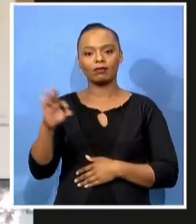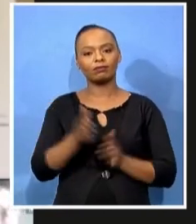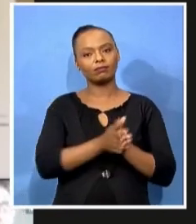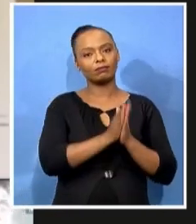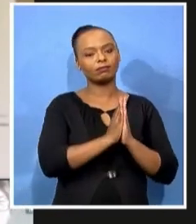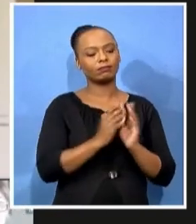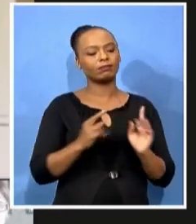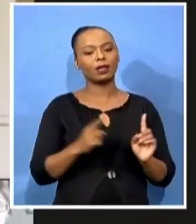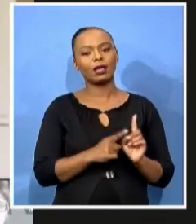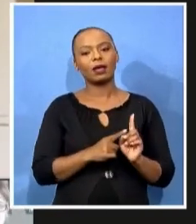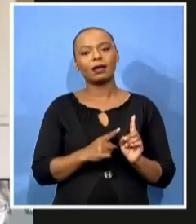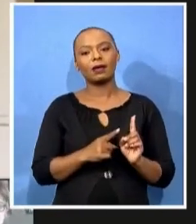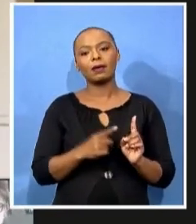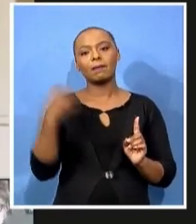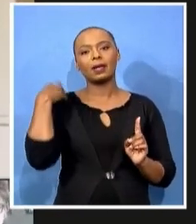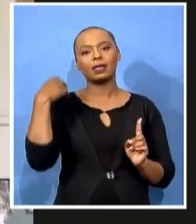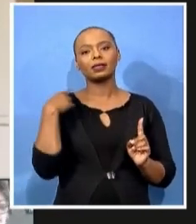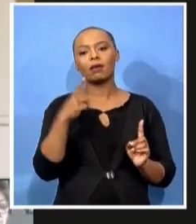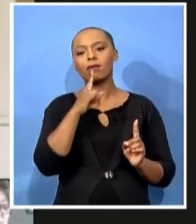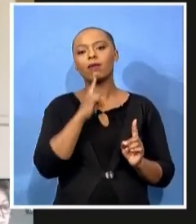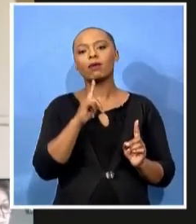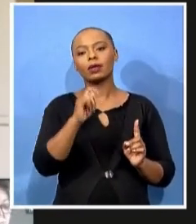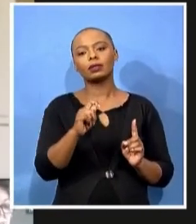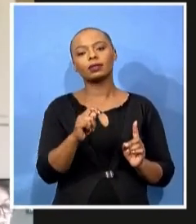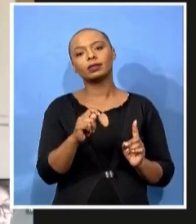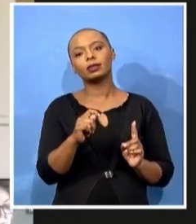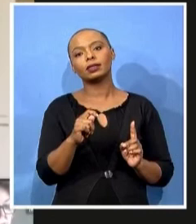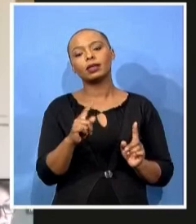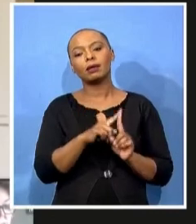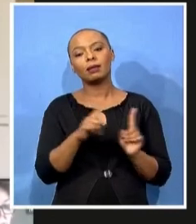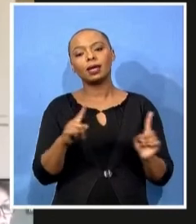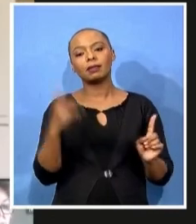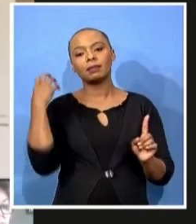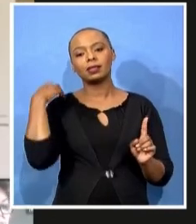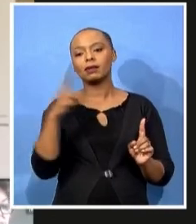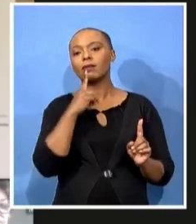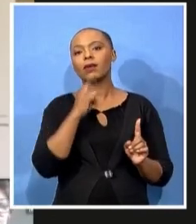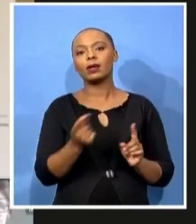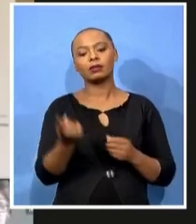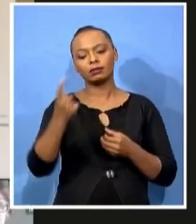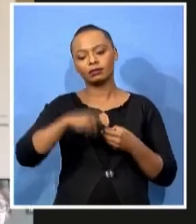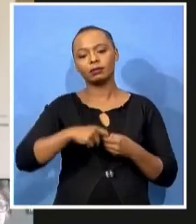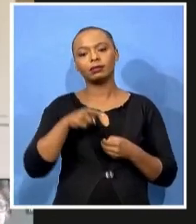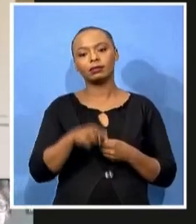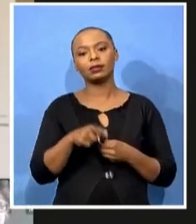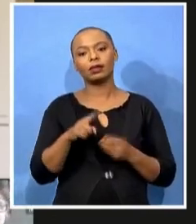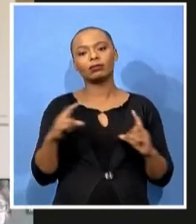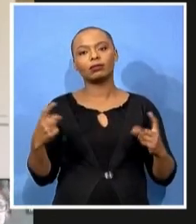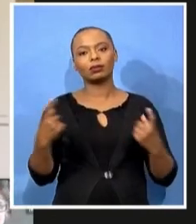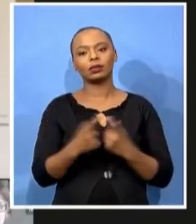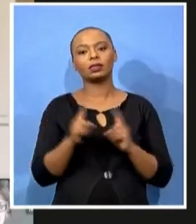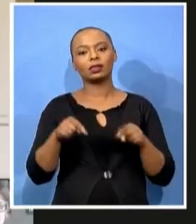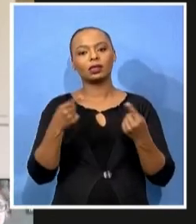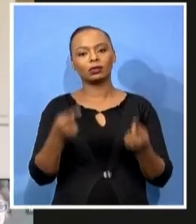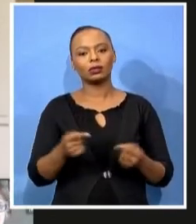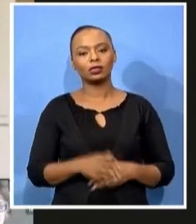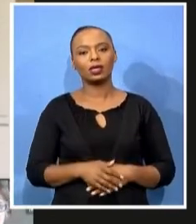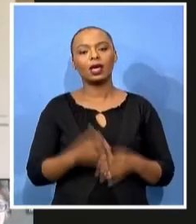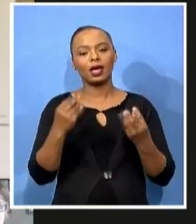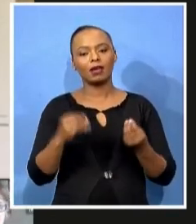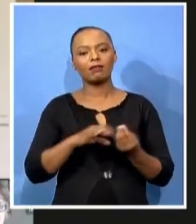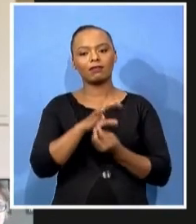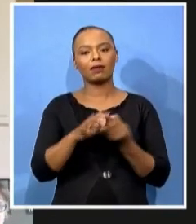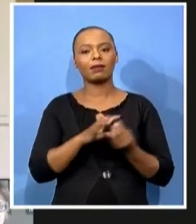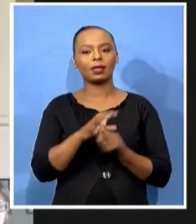Minister Mboweni would not have been able to attend. In any case, he's got a family bereavement, and he advised me that he was dealing with